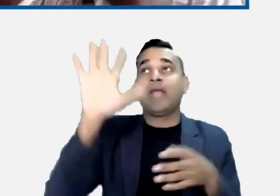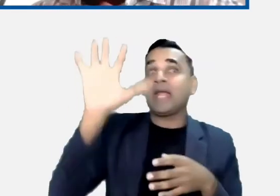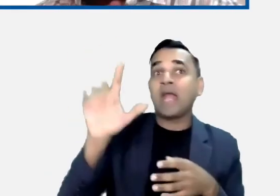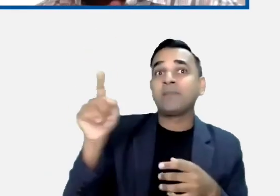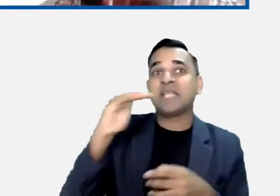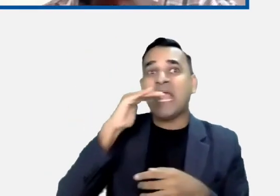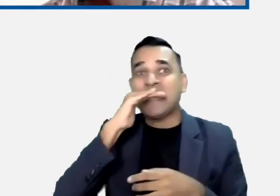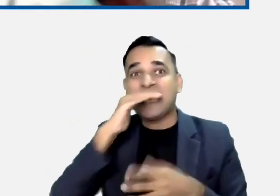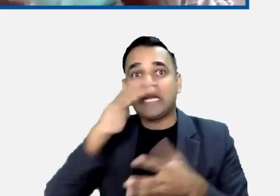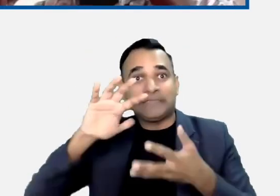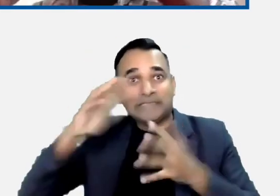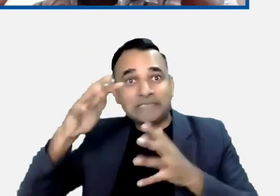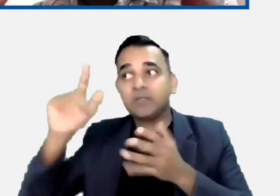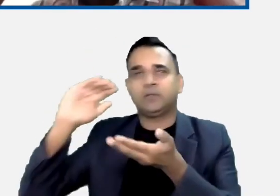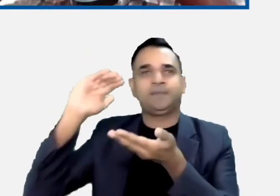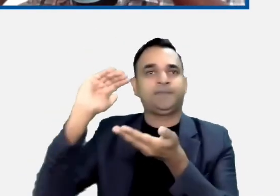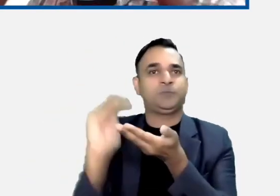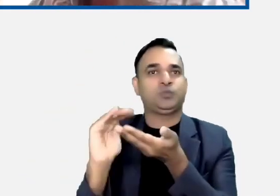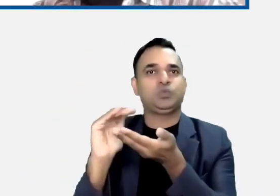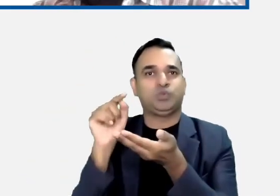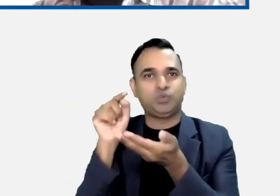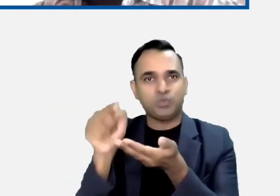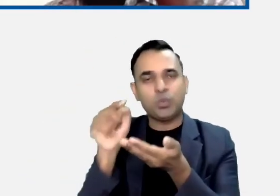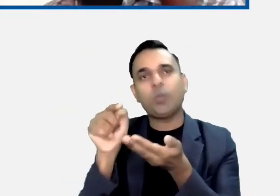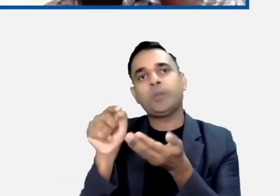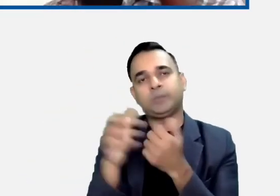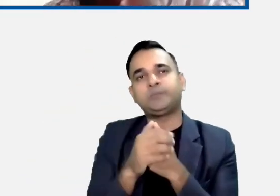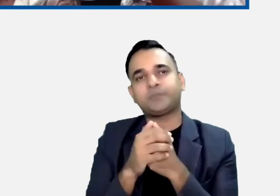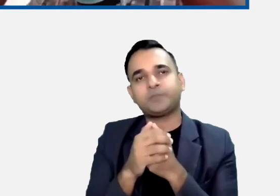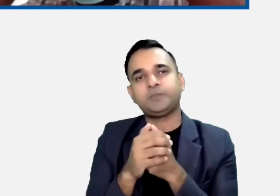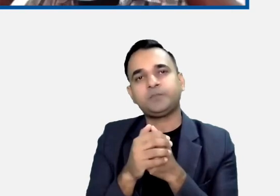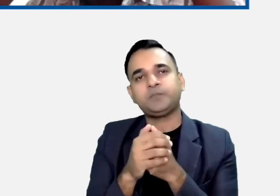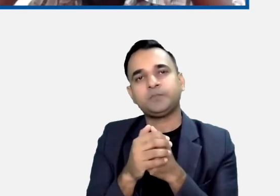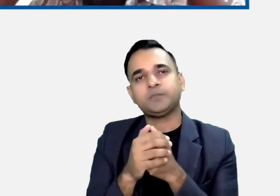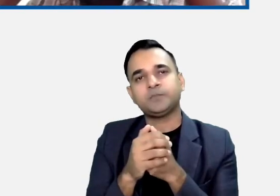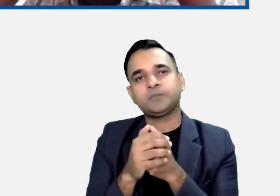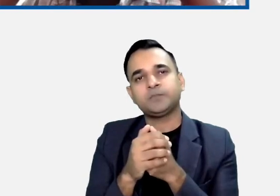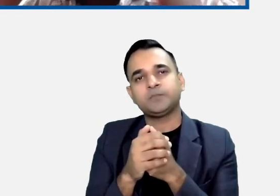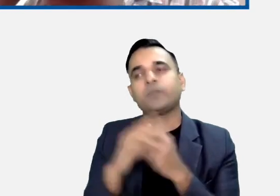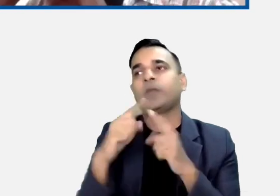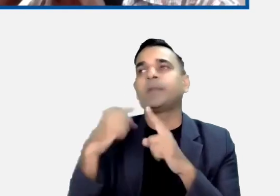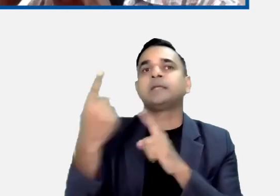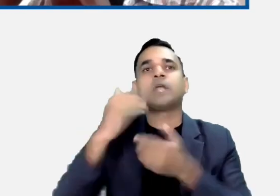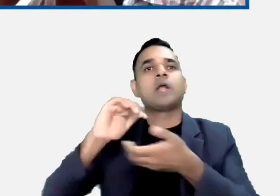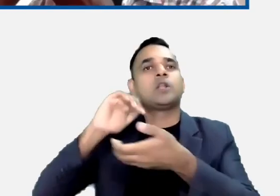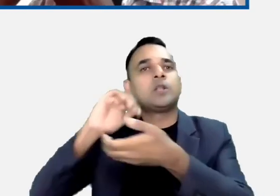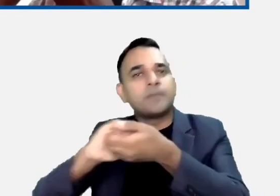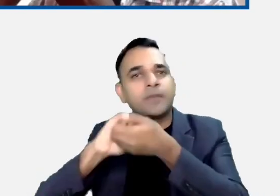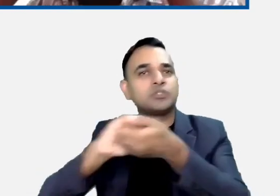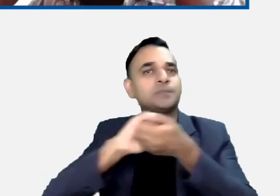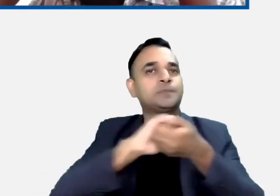REX and the African Union and member states in terms of having to lead the disaster risk reduction